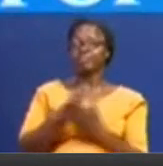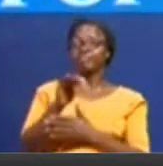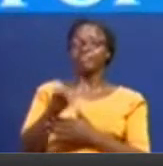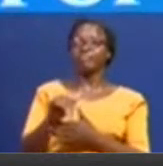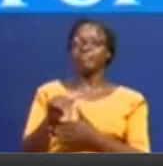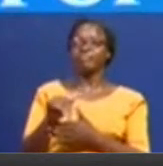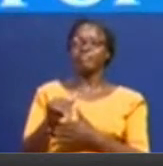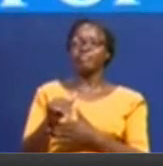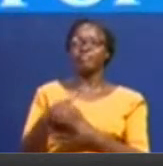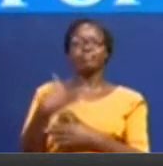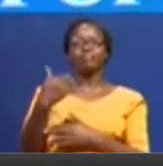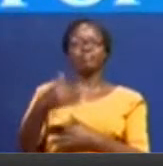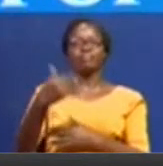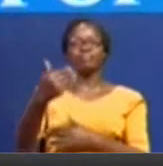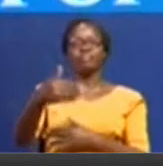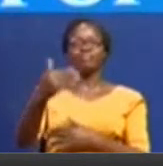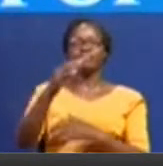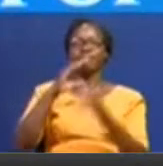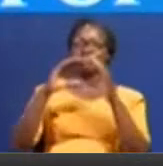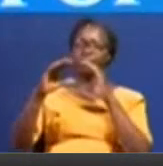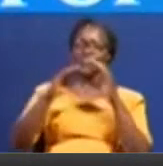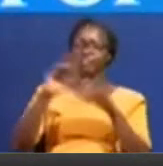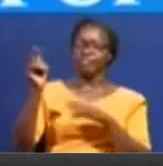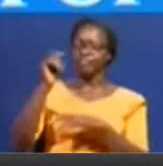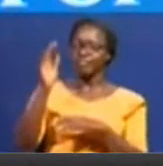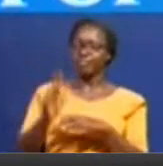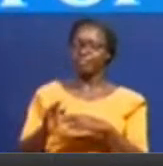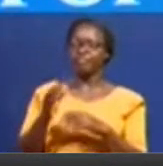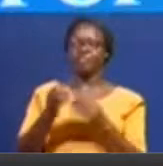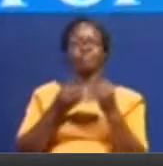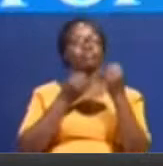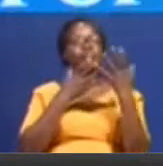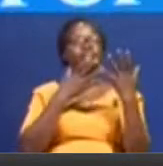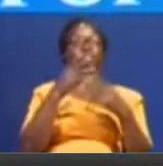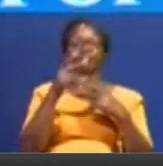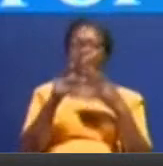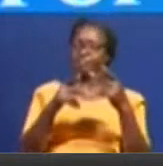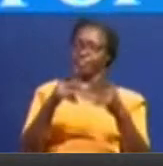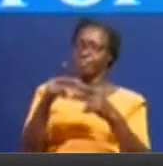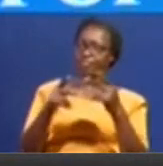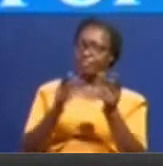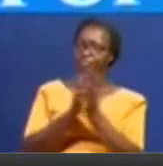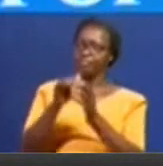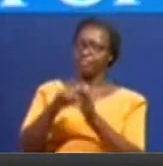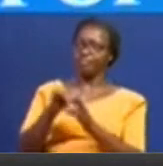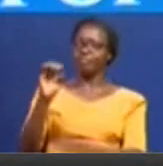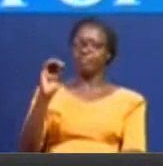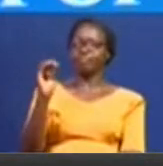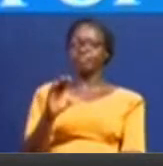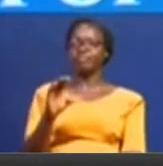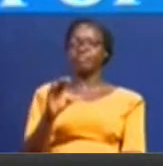is very constant communication with the people of Kenya on the procurement processes within IEBC.